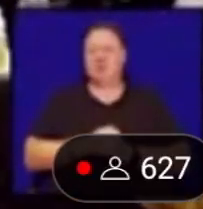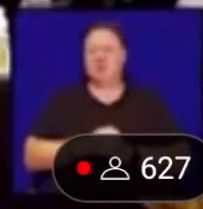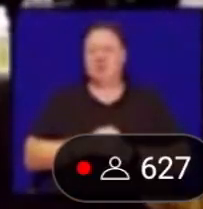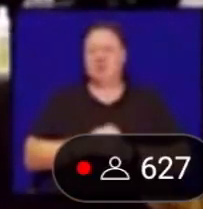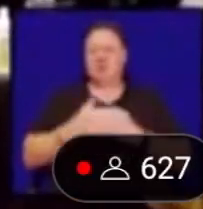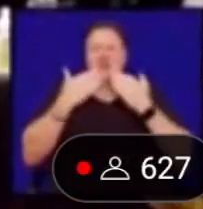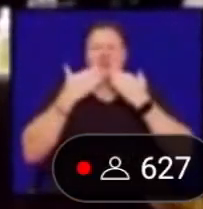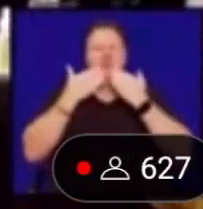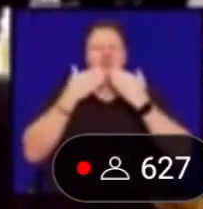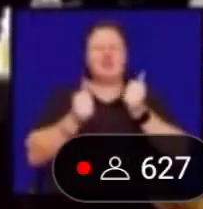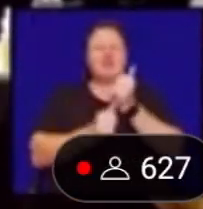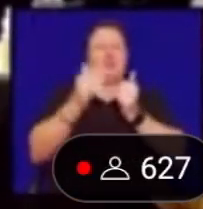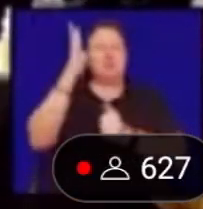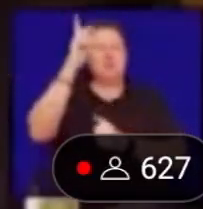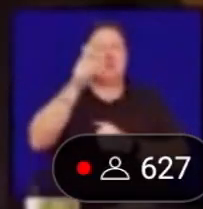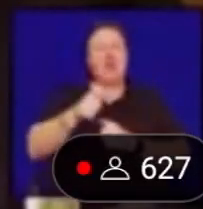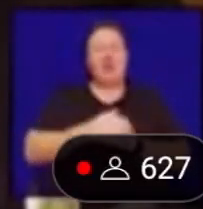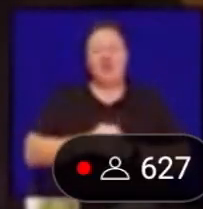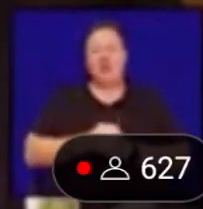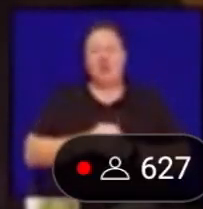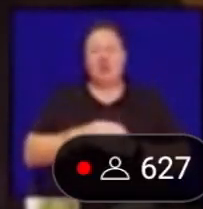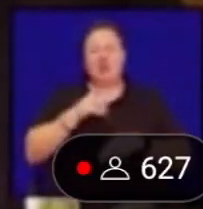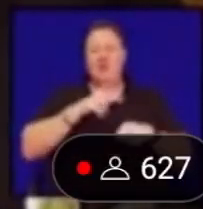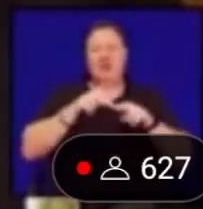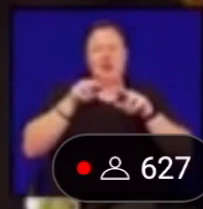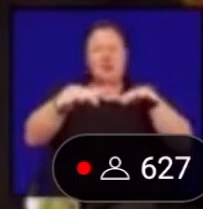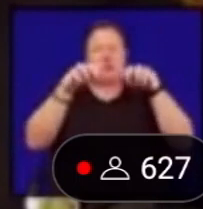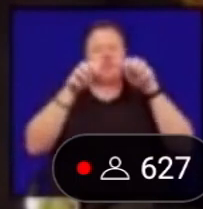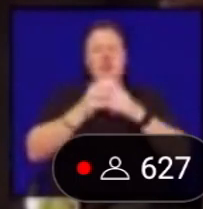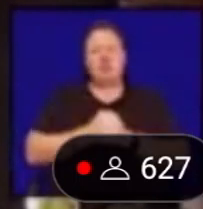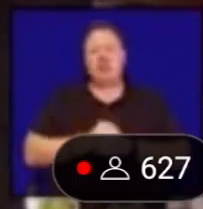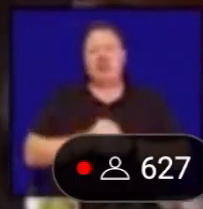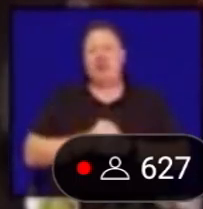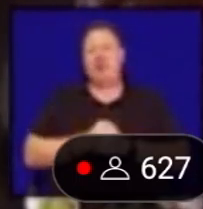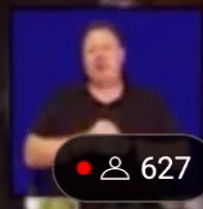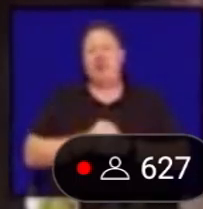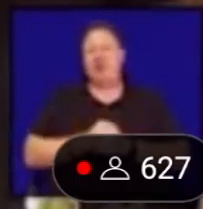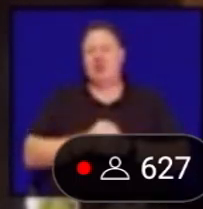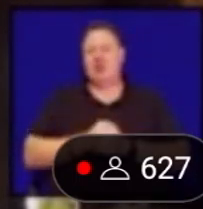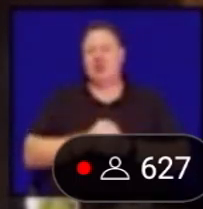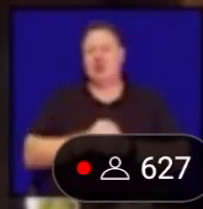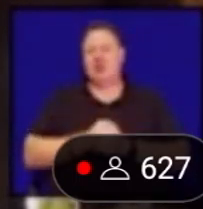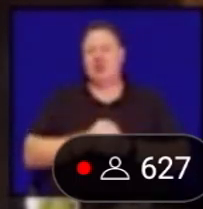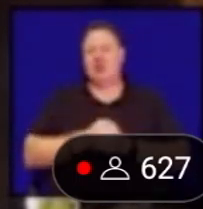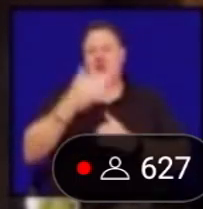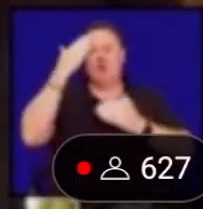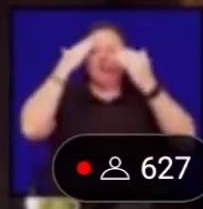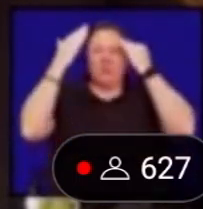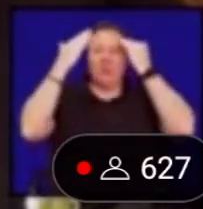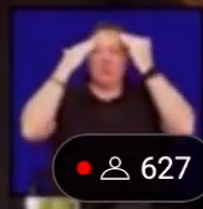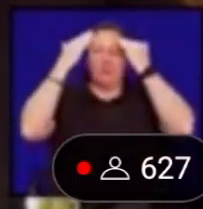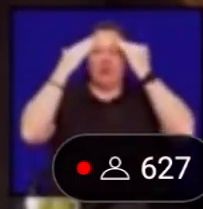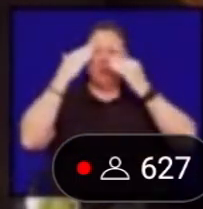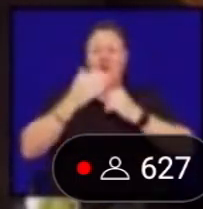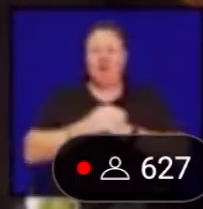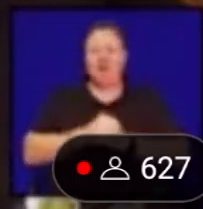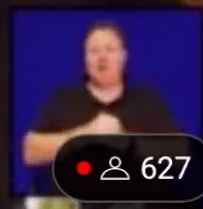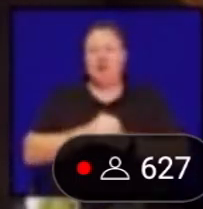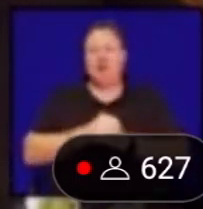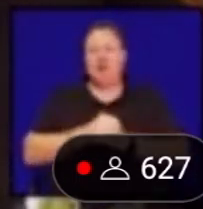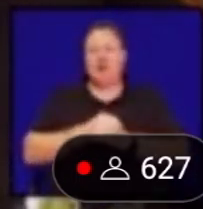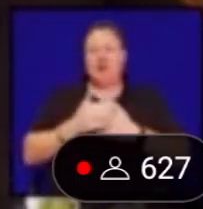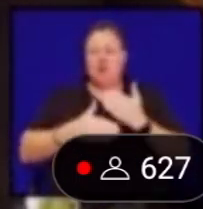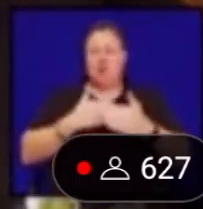Thank you, Deputy Speaker of the National Assembly. Let me greet firstly, the